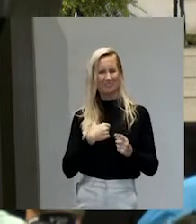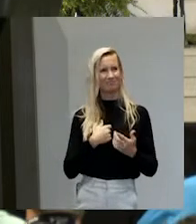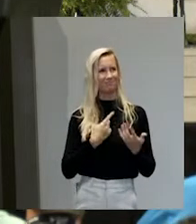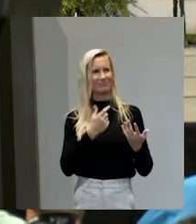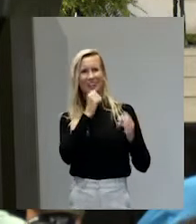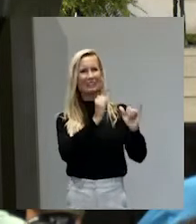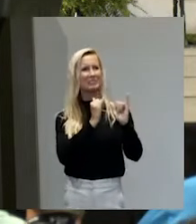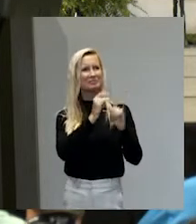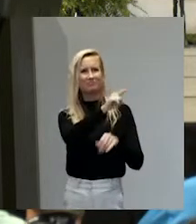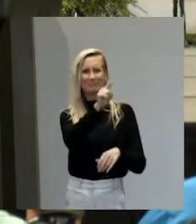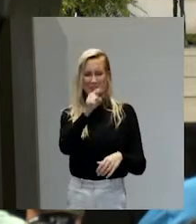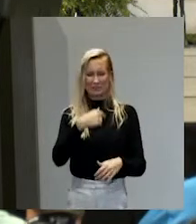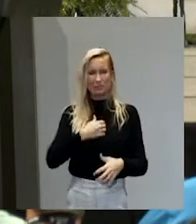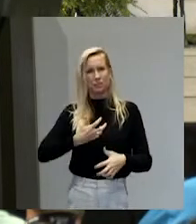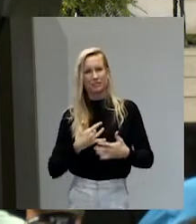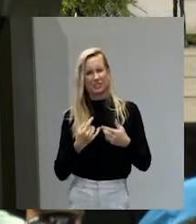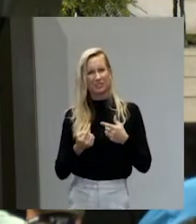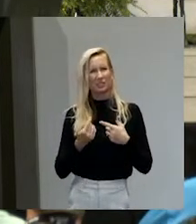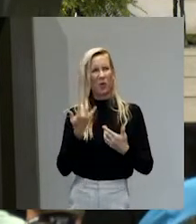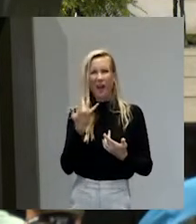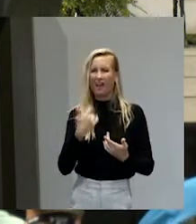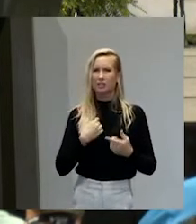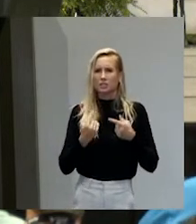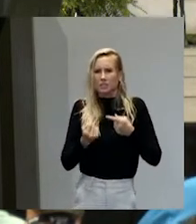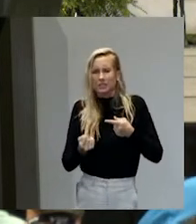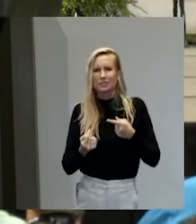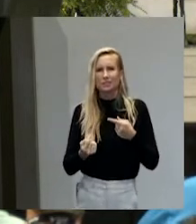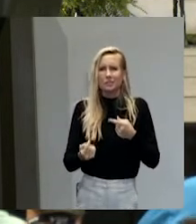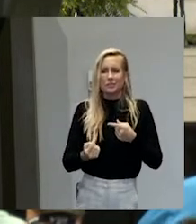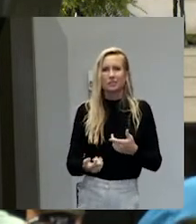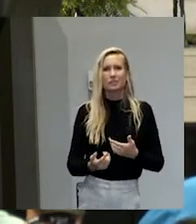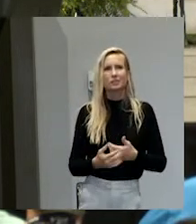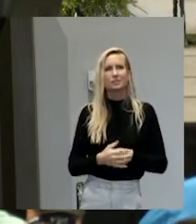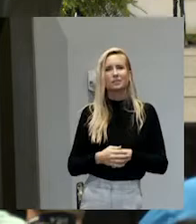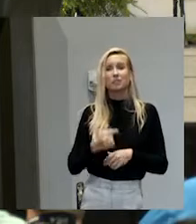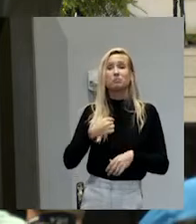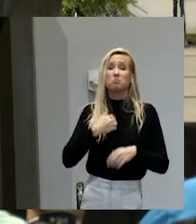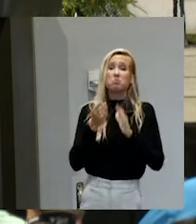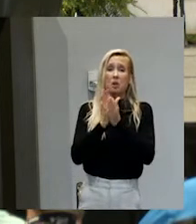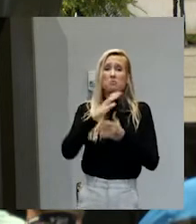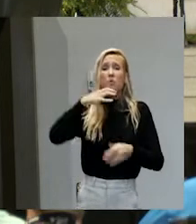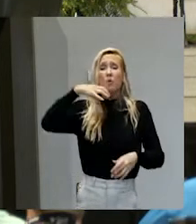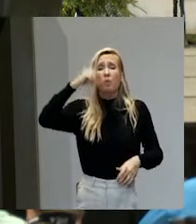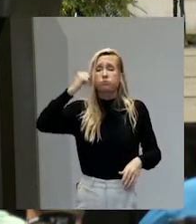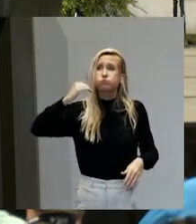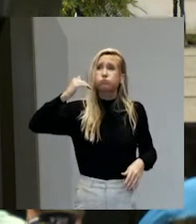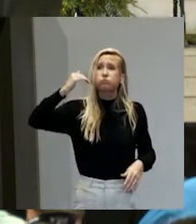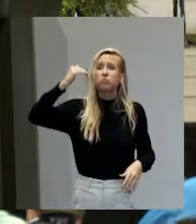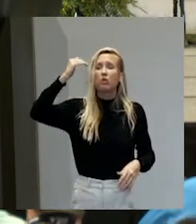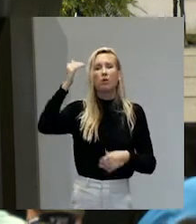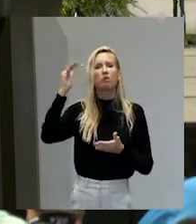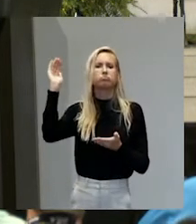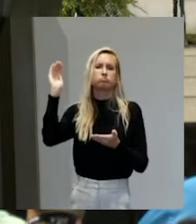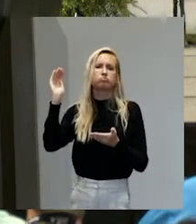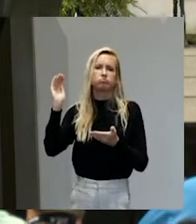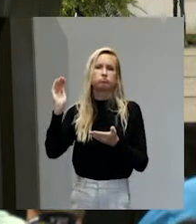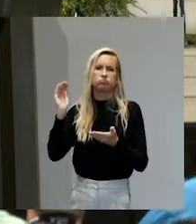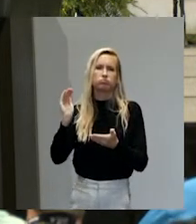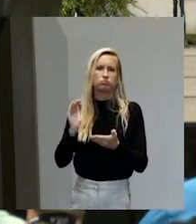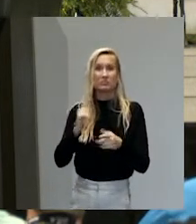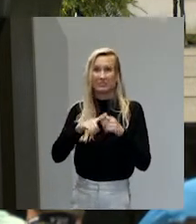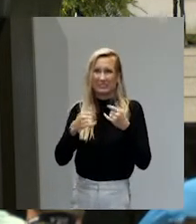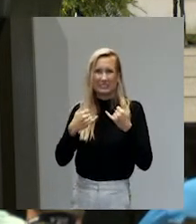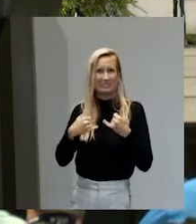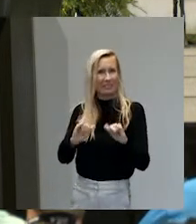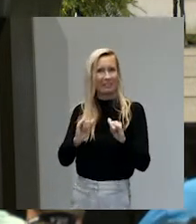I noticed that when I started, which I kind of got away from as I got older, but even just doing them the littlest bit, since